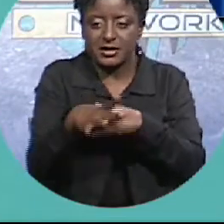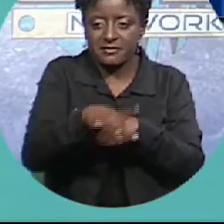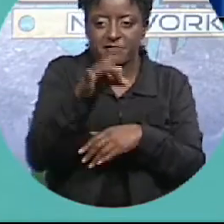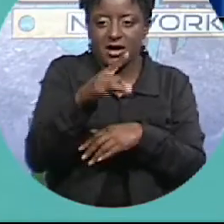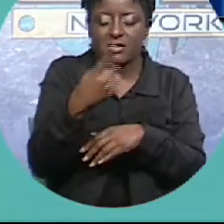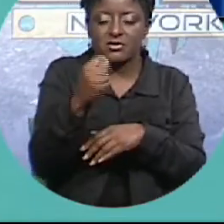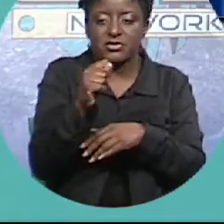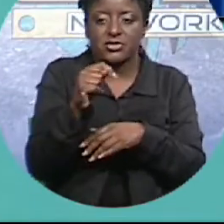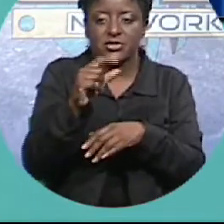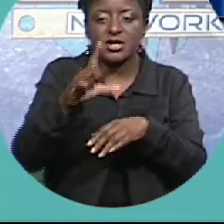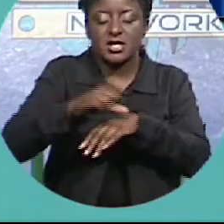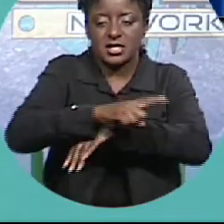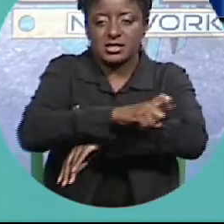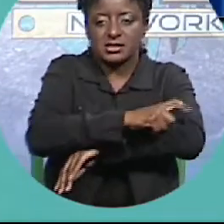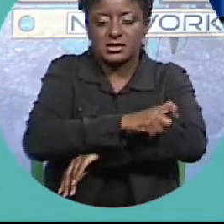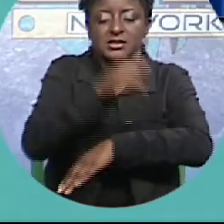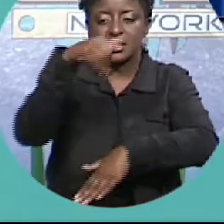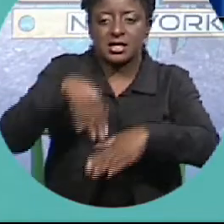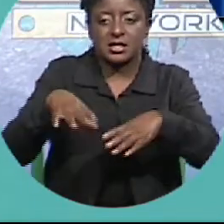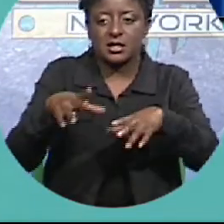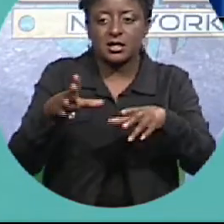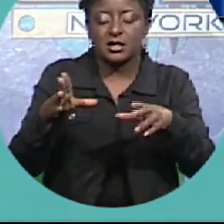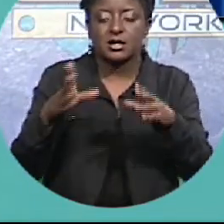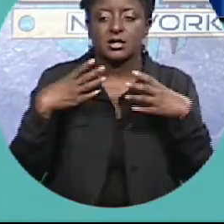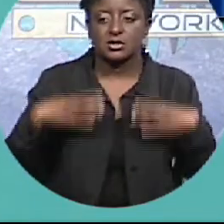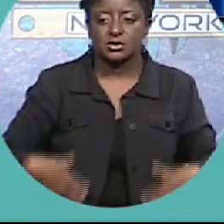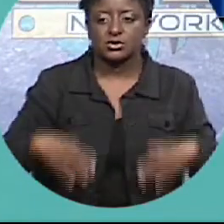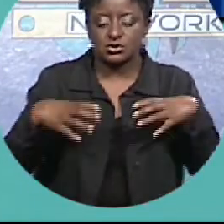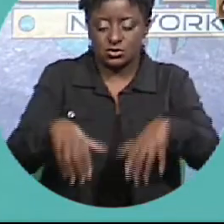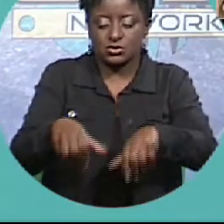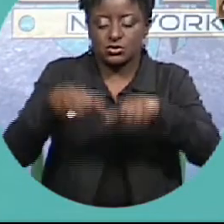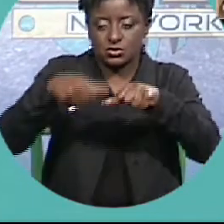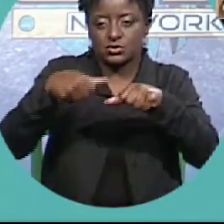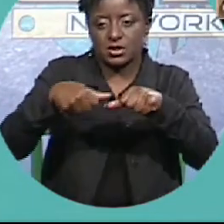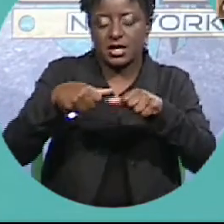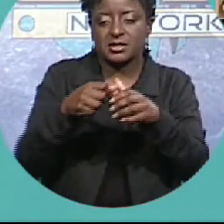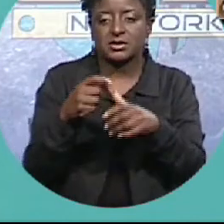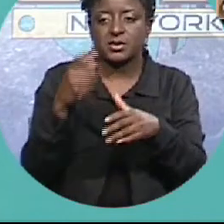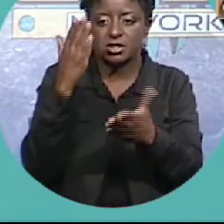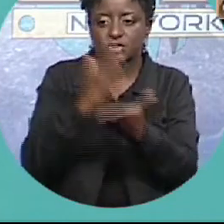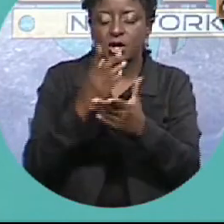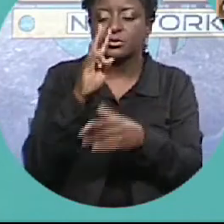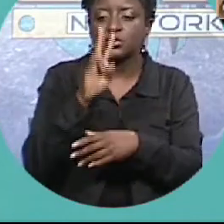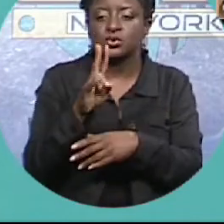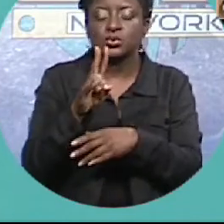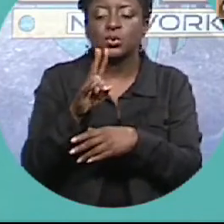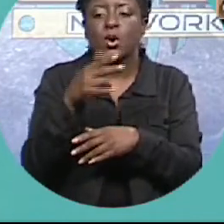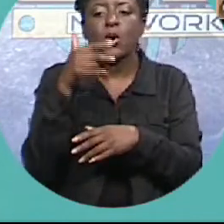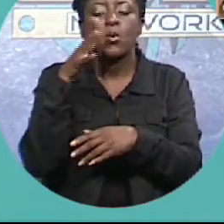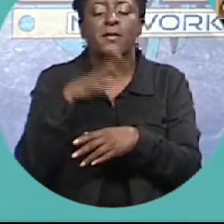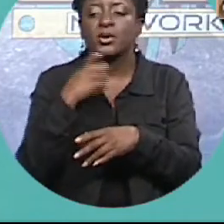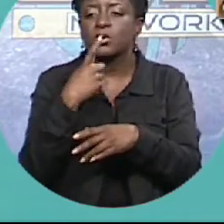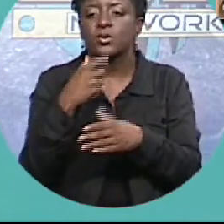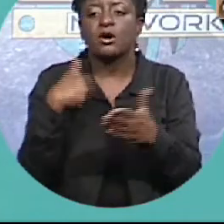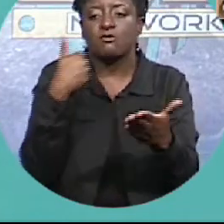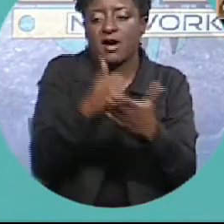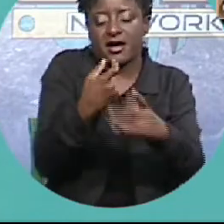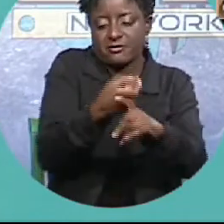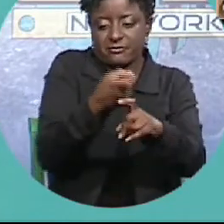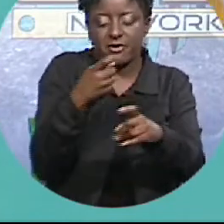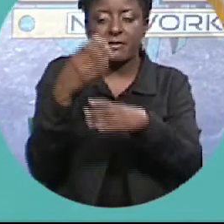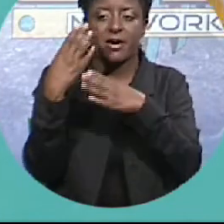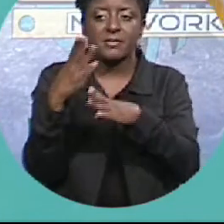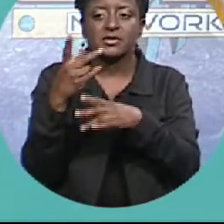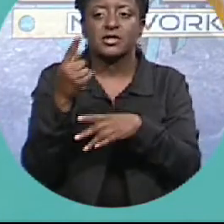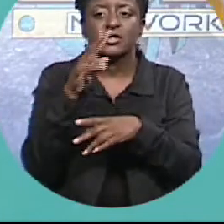when they stopped two Romanian women who had arrived from the Bahamas. The Daily Mail reported that 12 of the iguanas survived the trip. The two